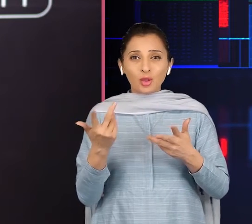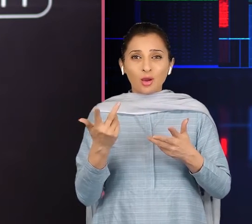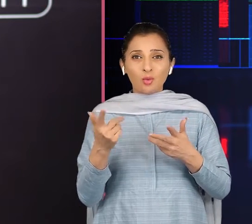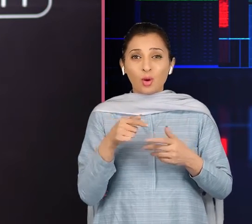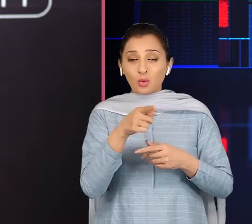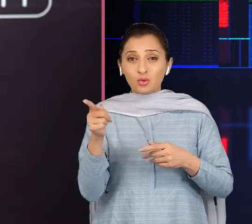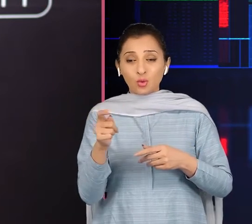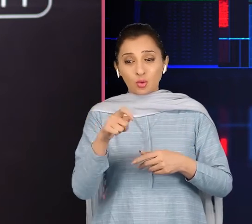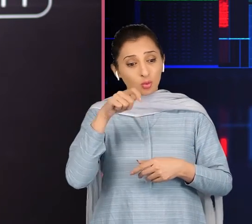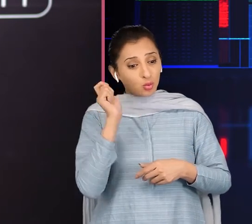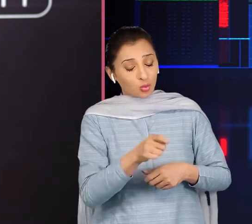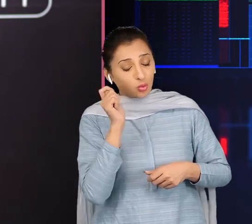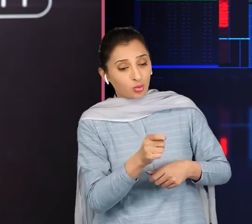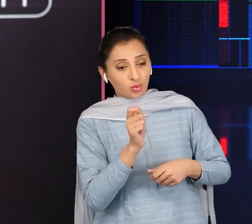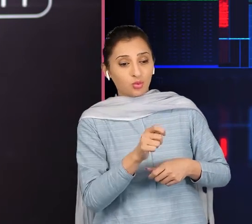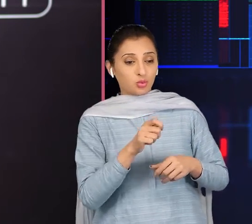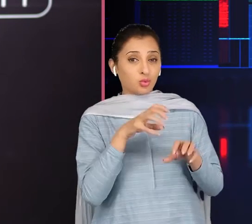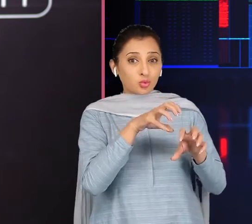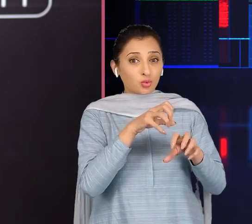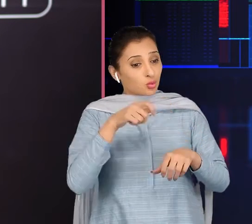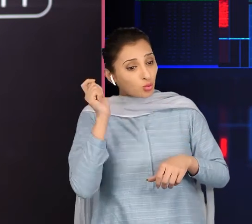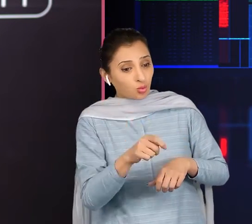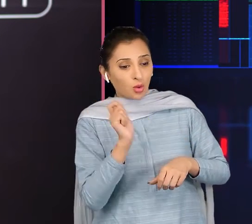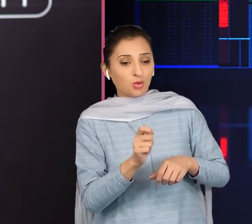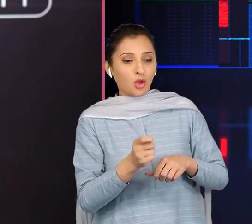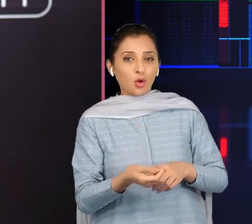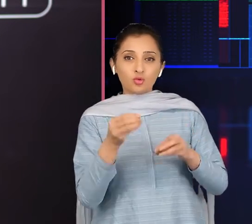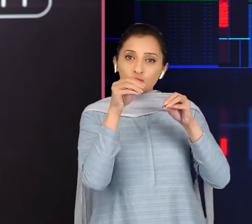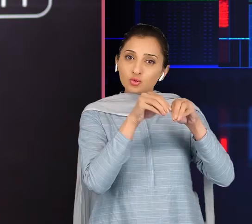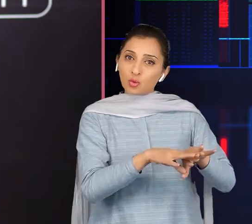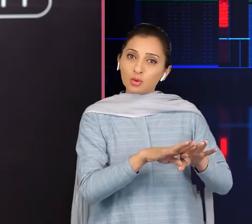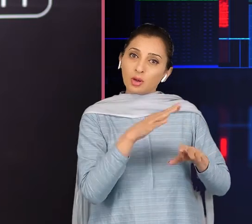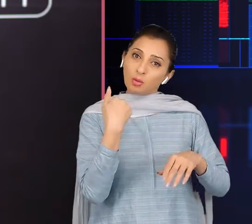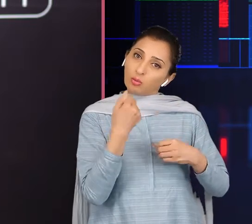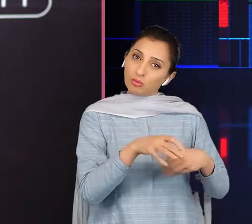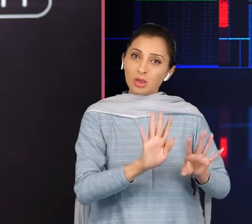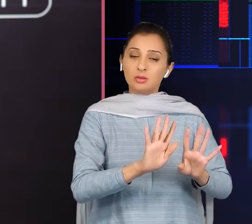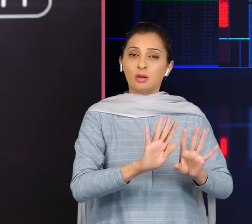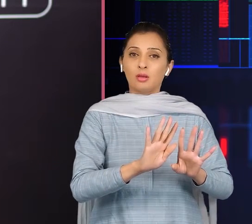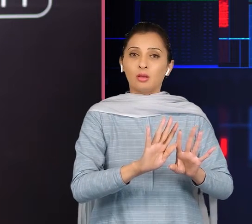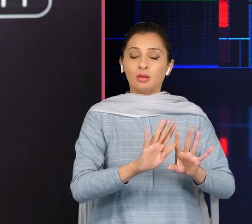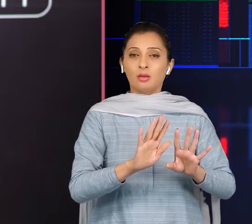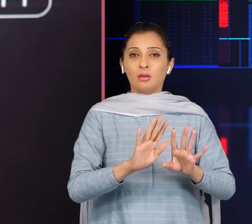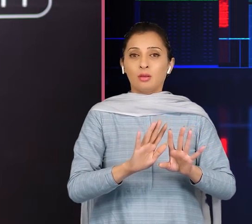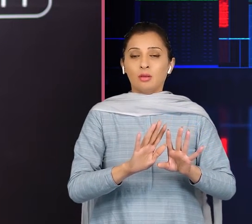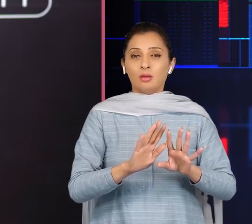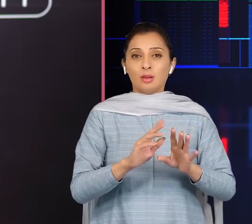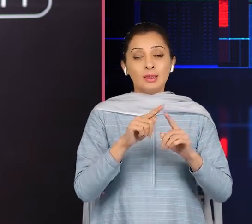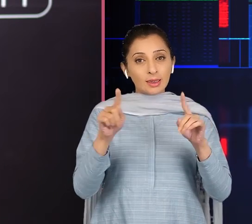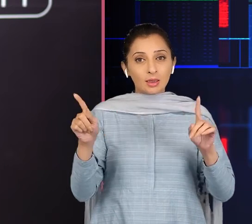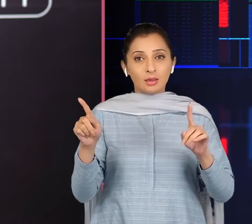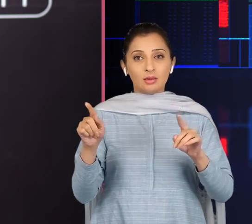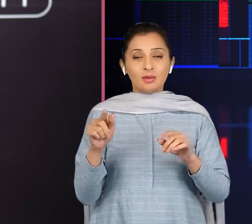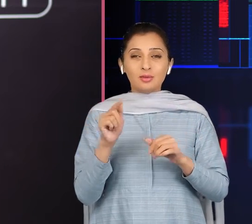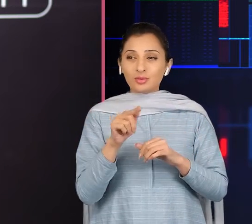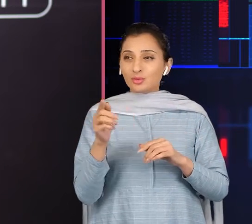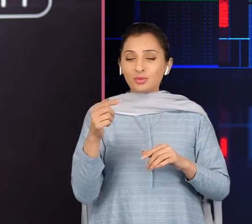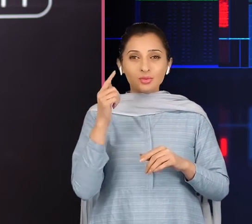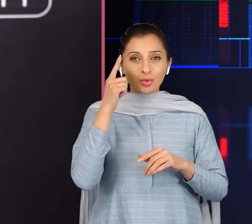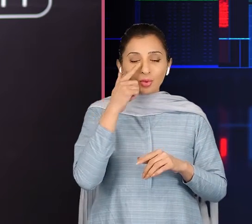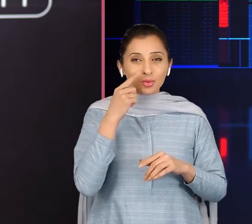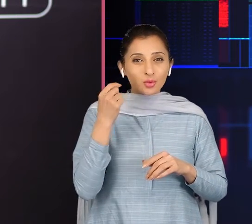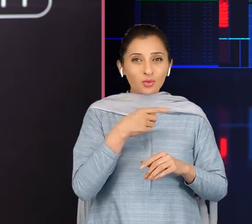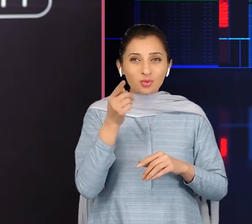with sticks, and then they had left her to die over there. And I think as humans, when we try to think about these things, they don't really make